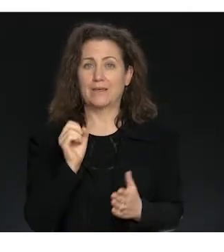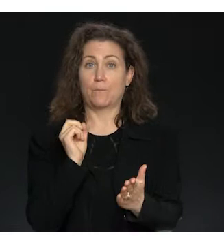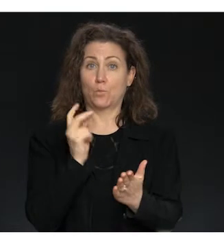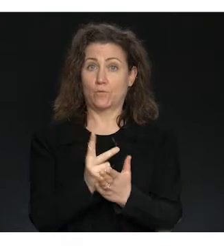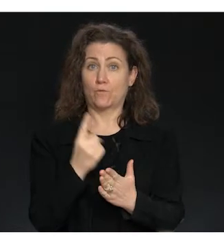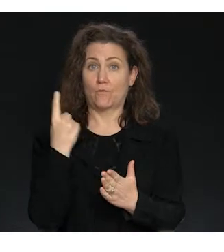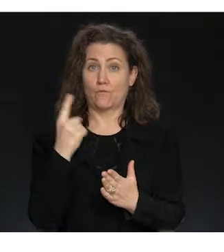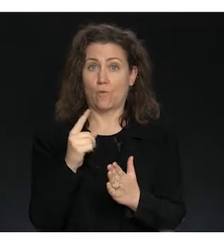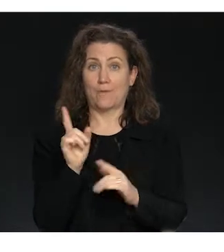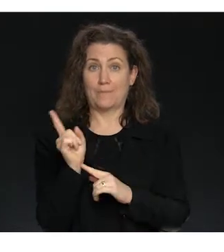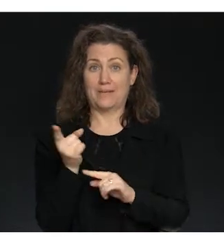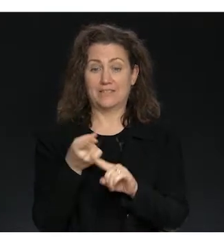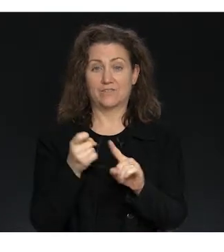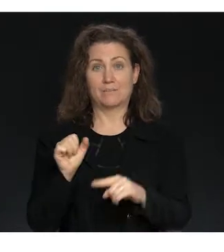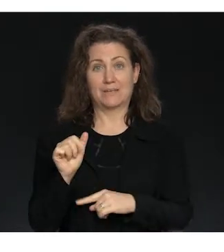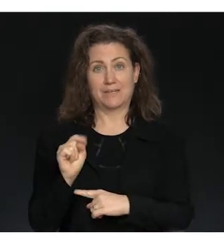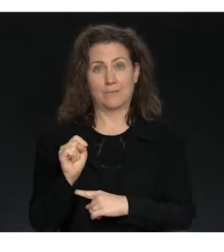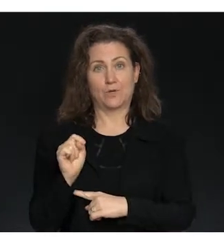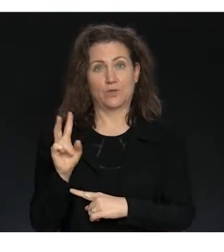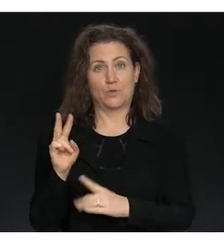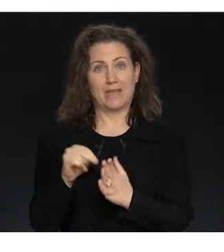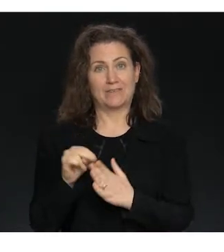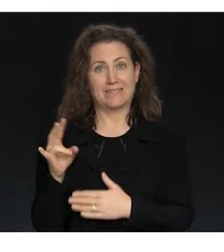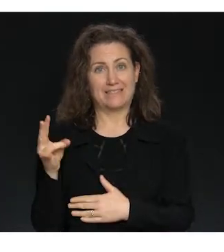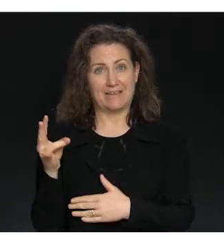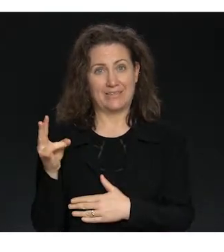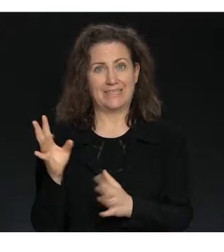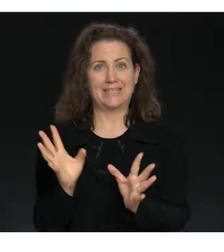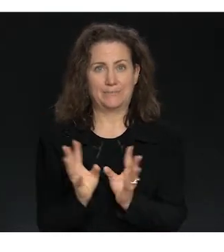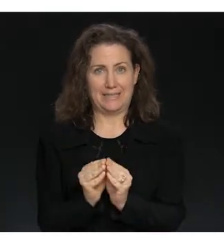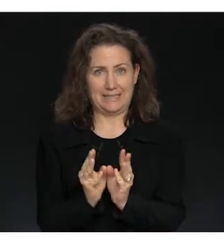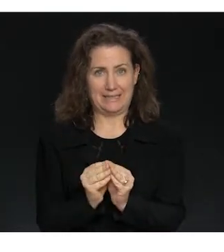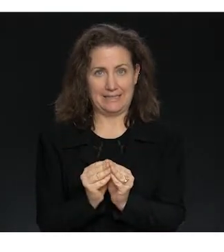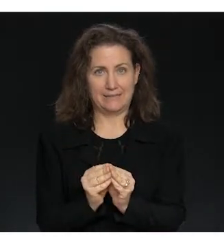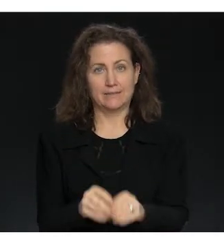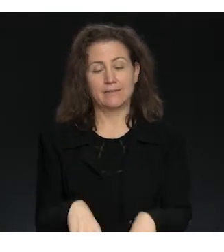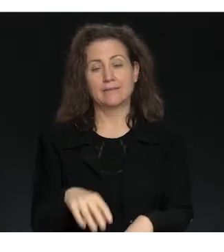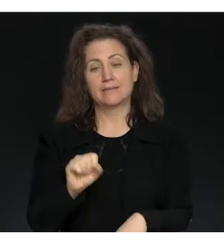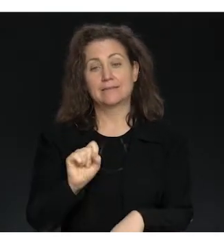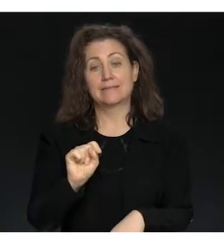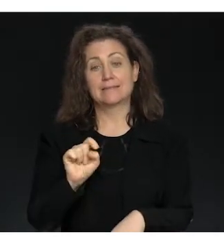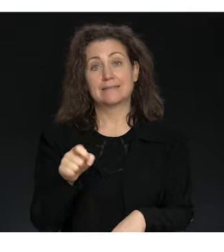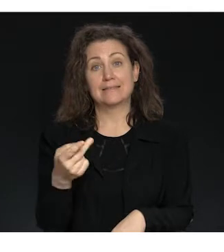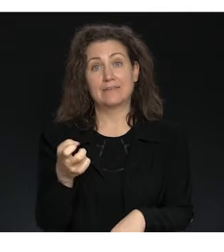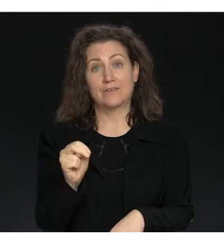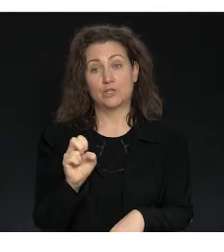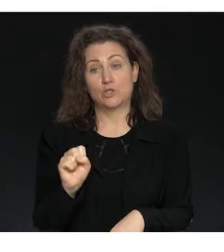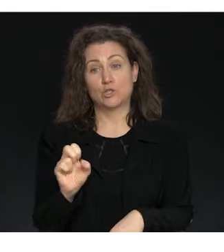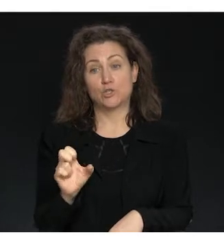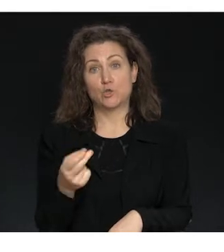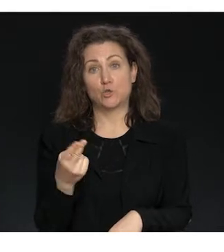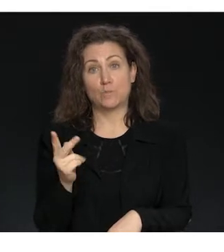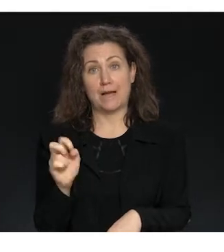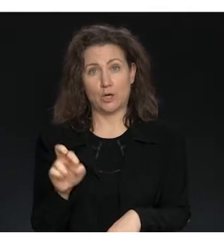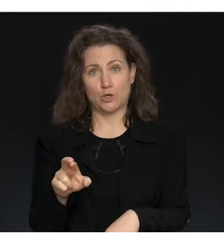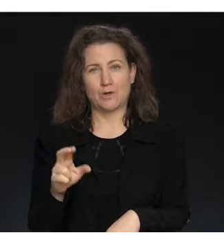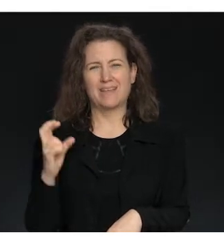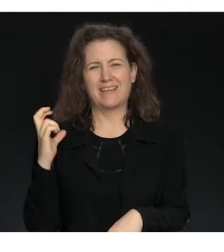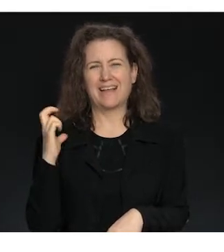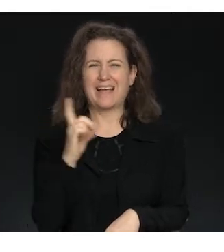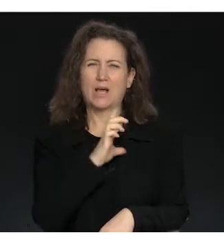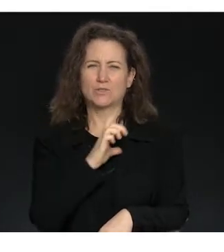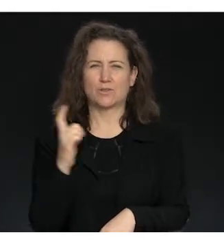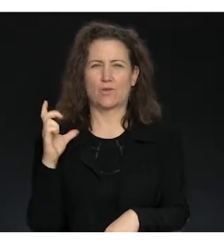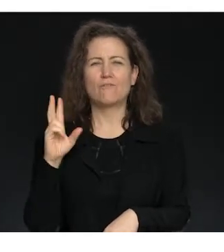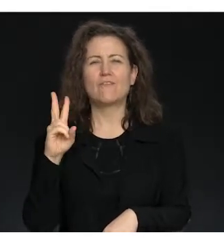September 2017 meeting. Stephen Schumacher, the Council Vice Chair, will open the floor for discussion